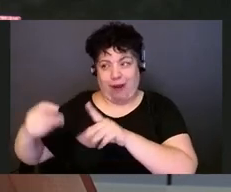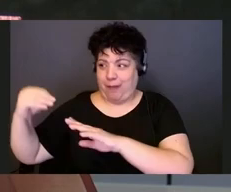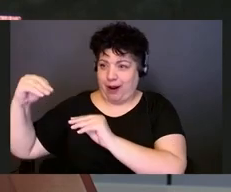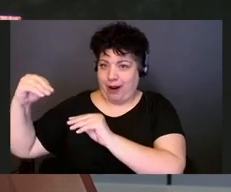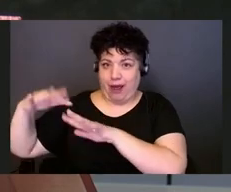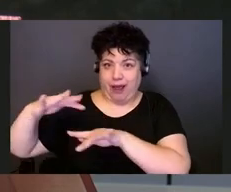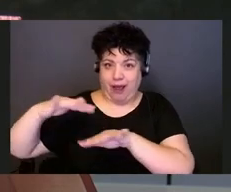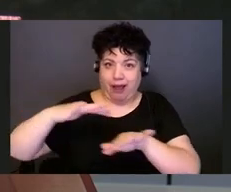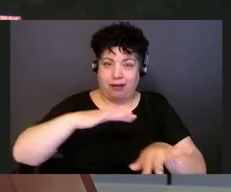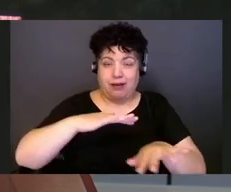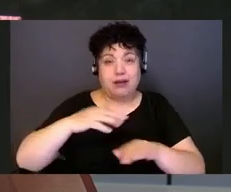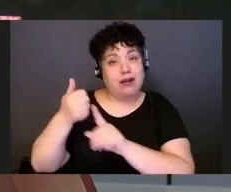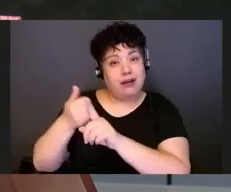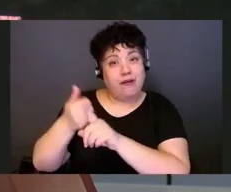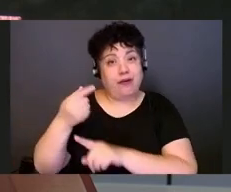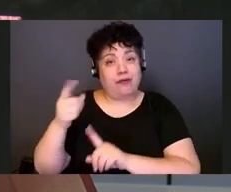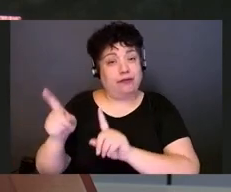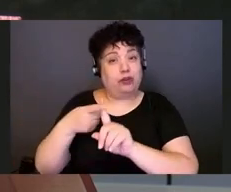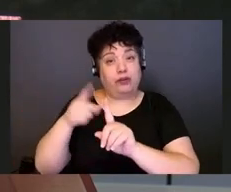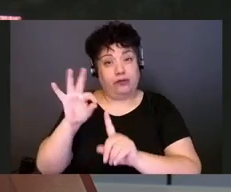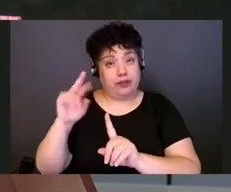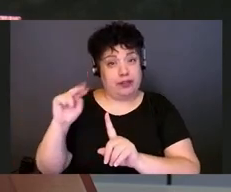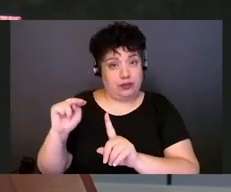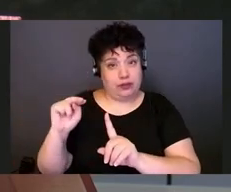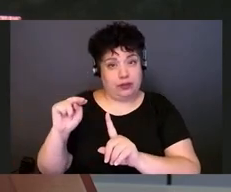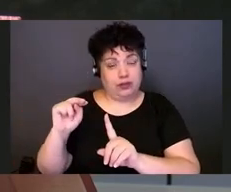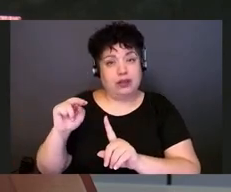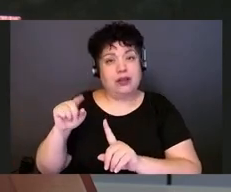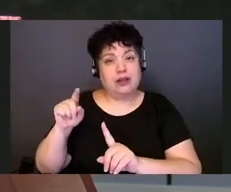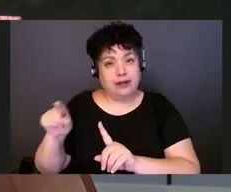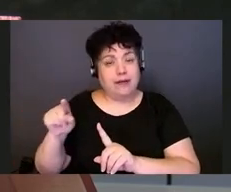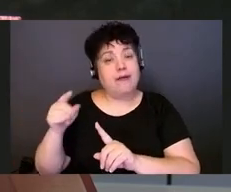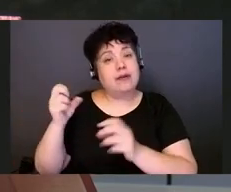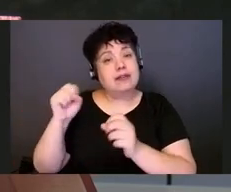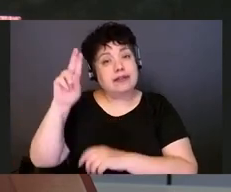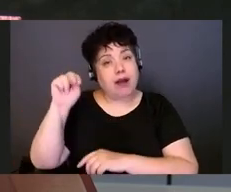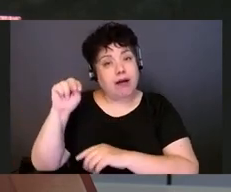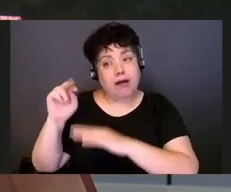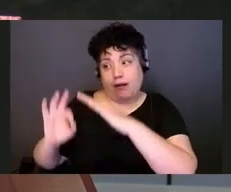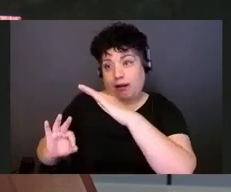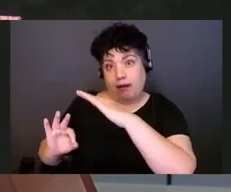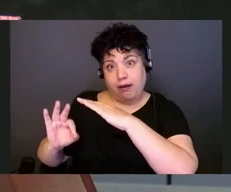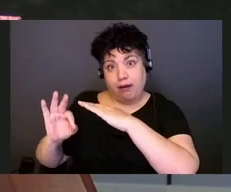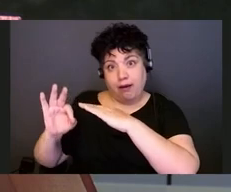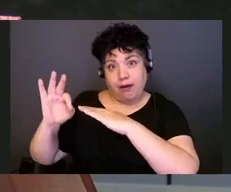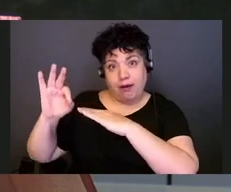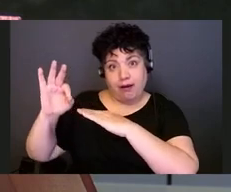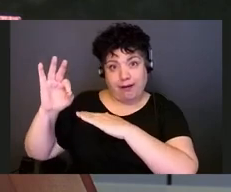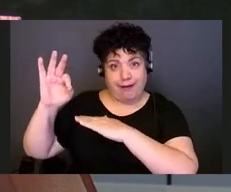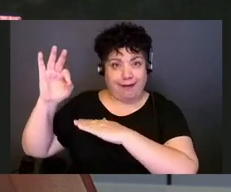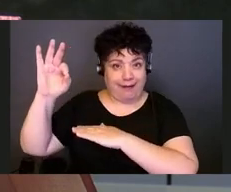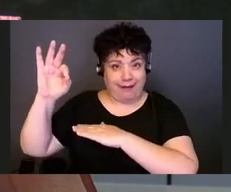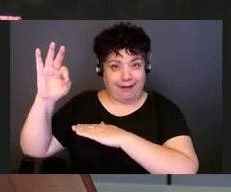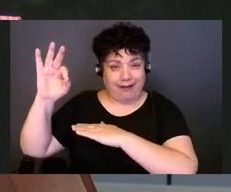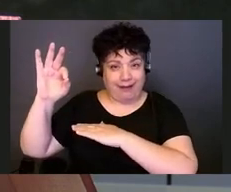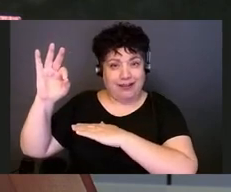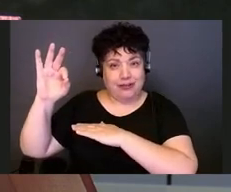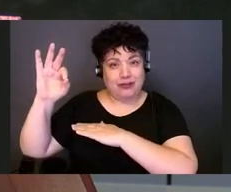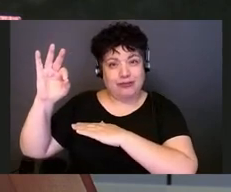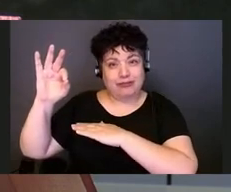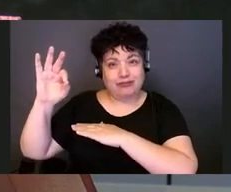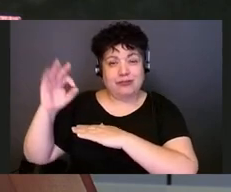were the first nations to receive the rays from the morning sun over the